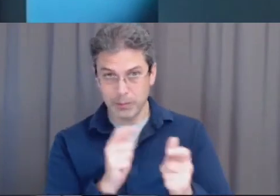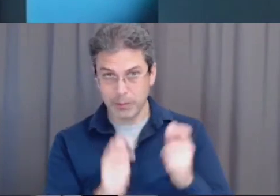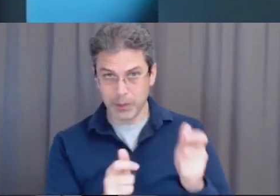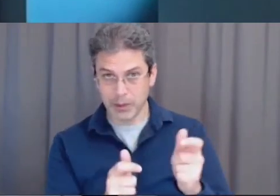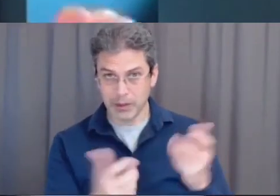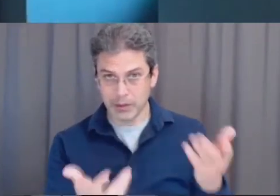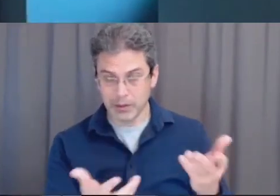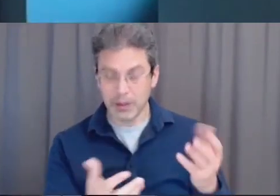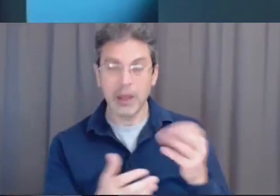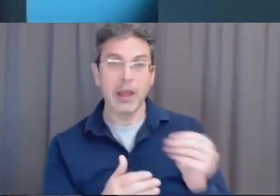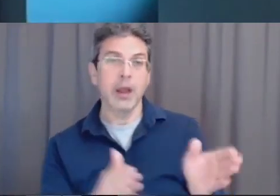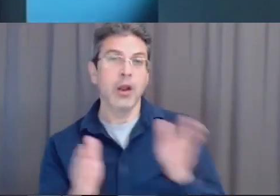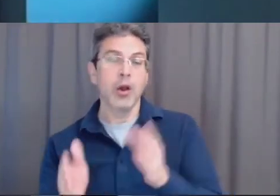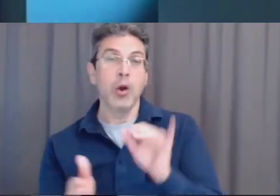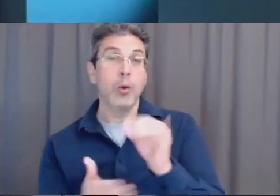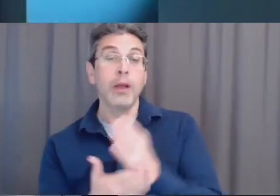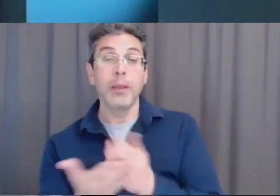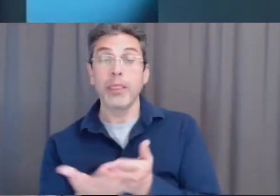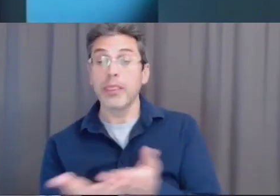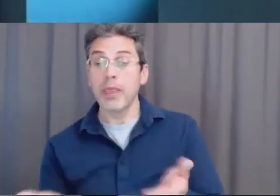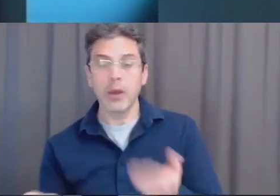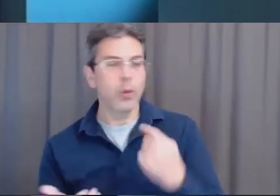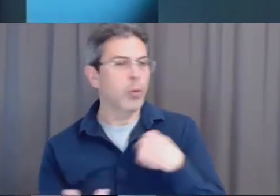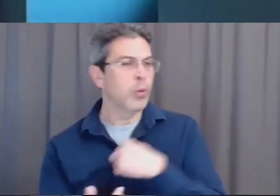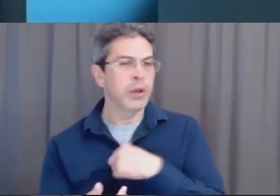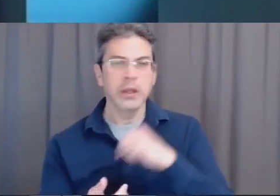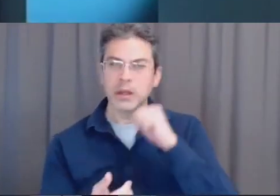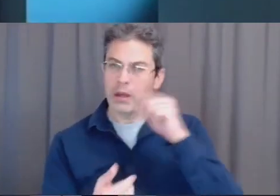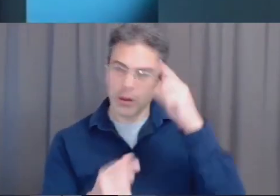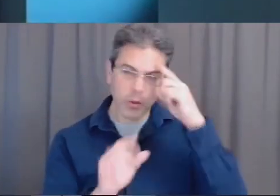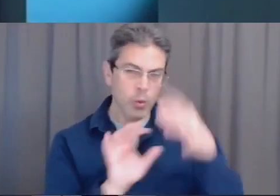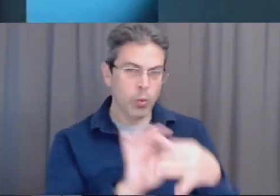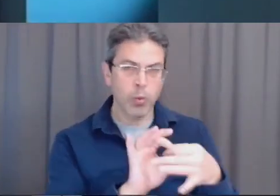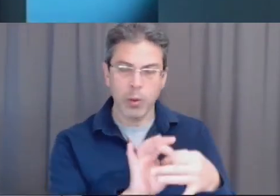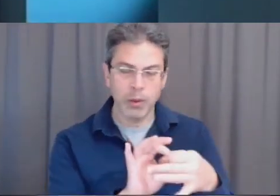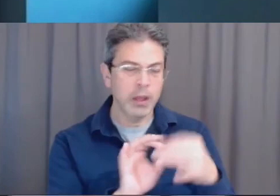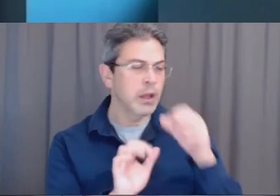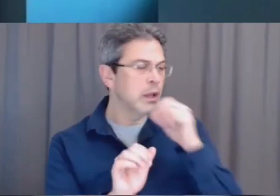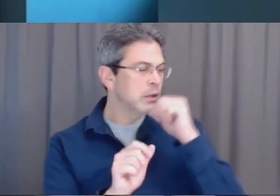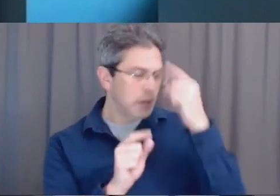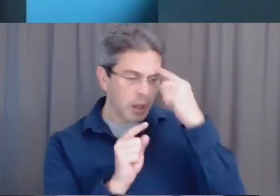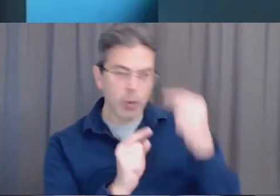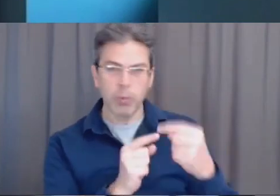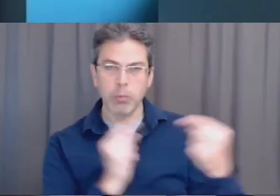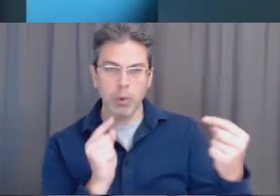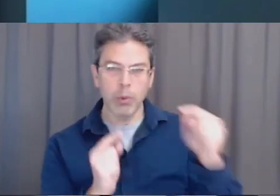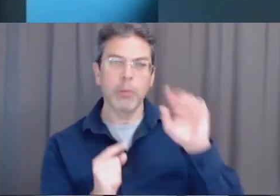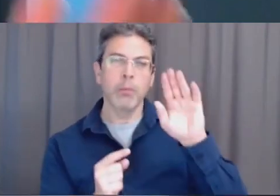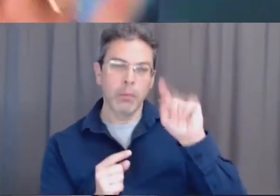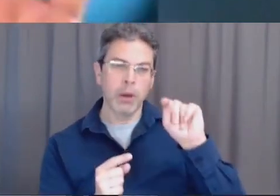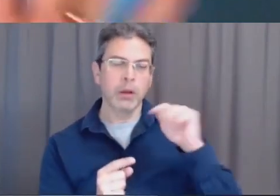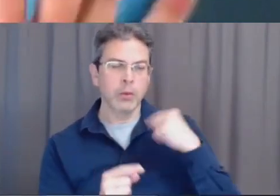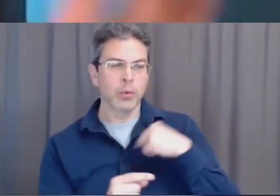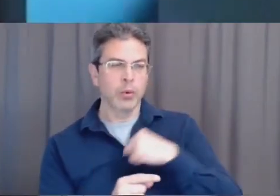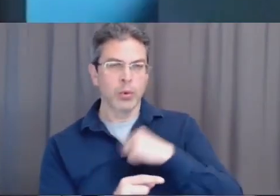not going to cooperate and we're not going to oppose, but we're, in a sense, going to work out rules of the game where we